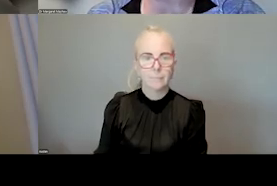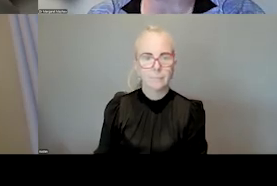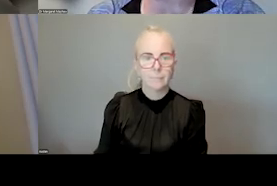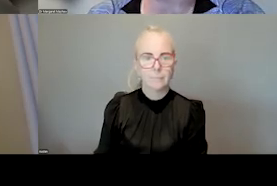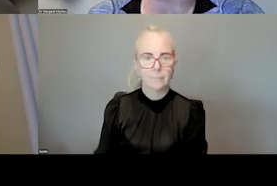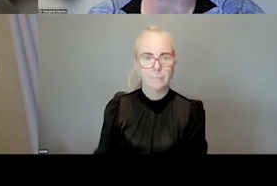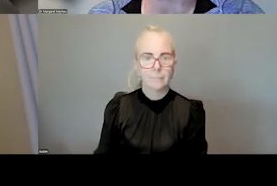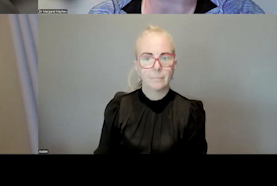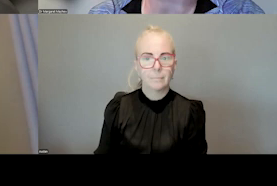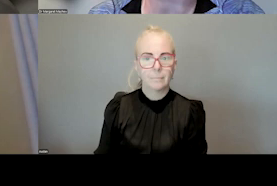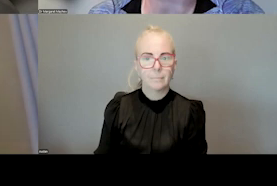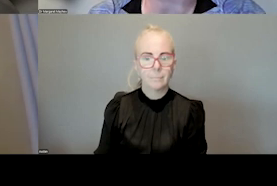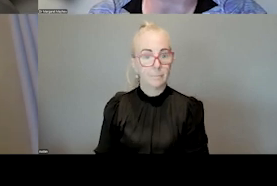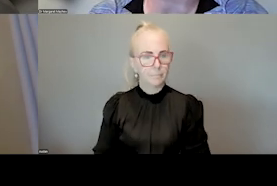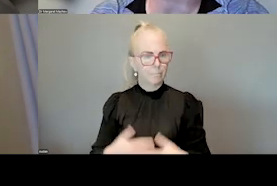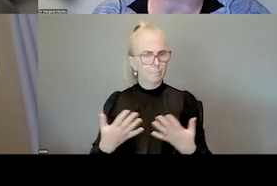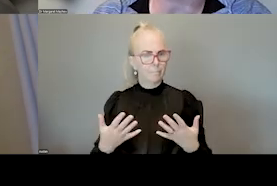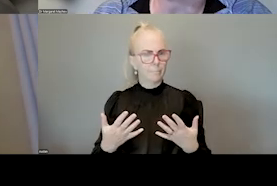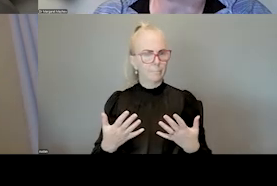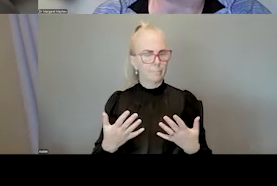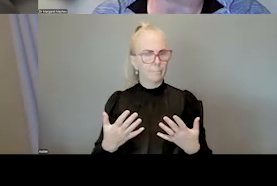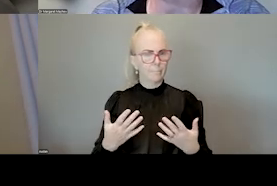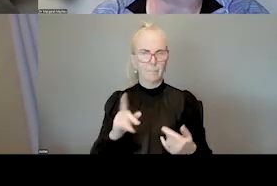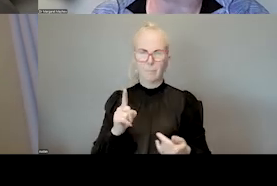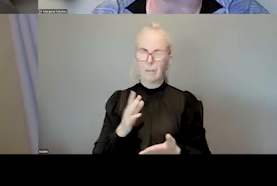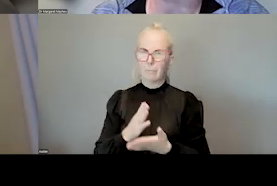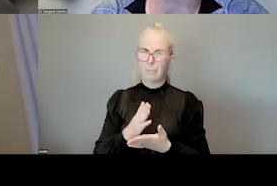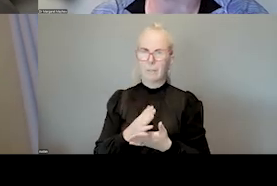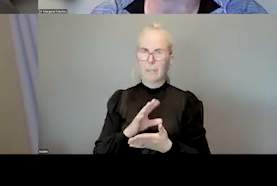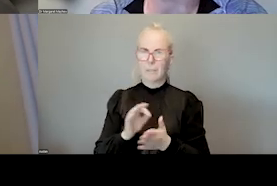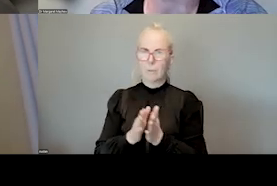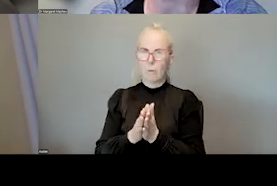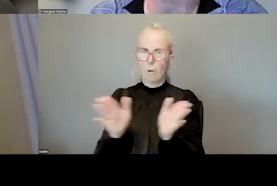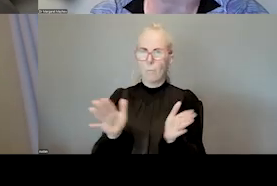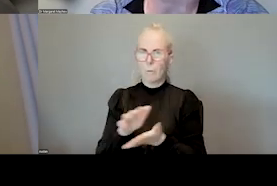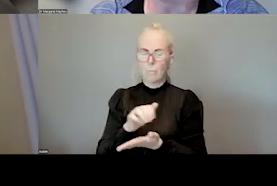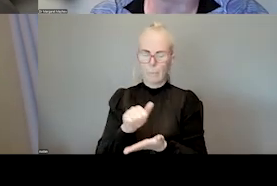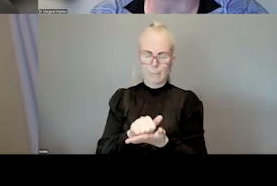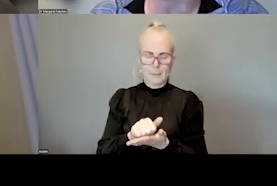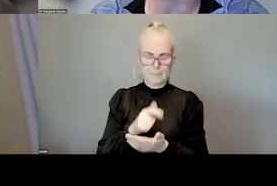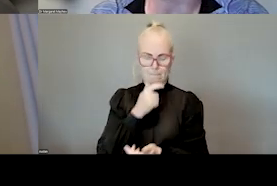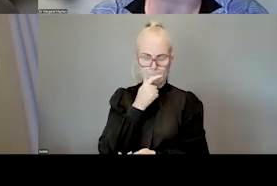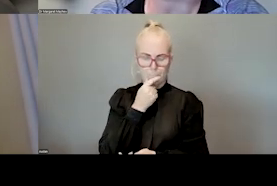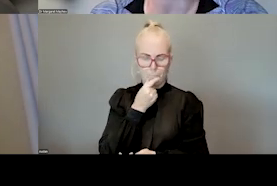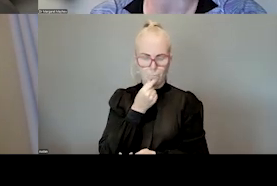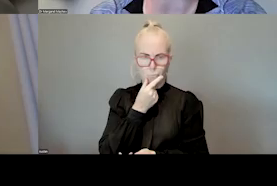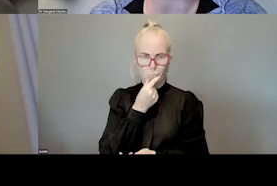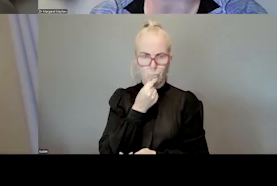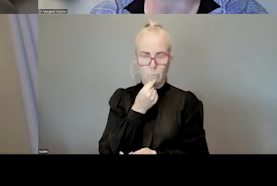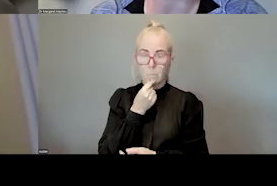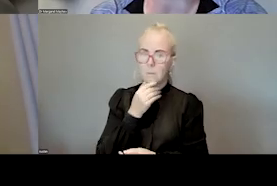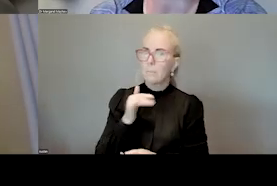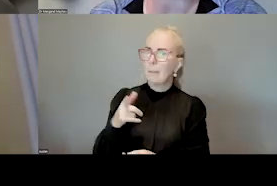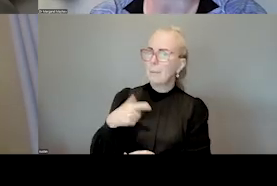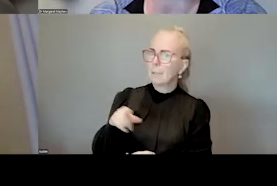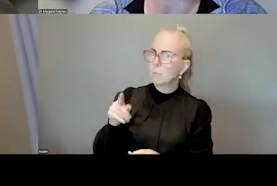love this, does not actually seem to have opened up. That's very Okay. fun. Um, Maybe because you didn't put any answers in the